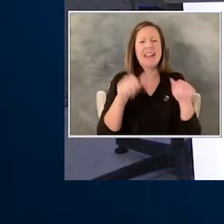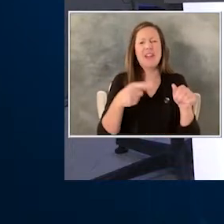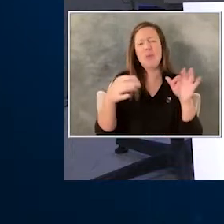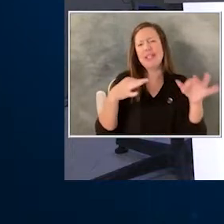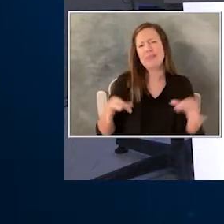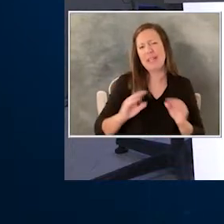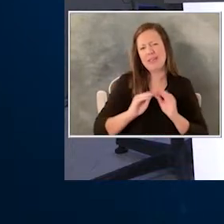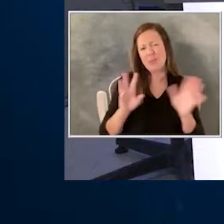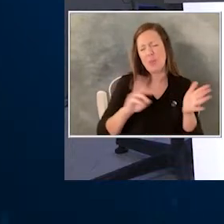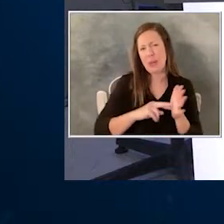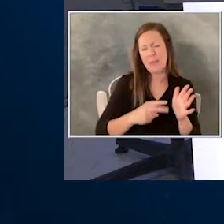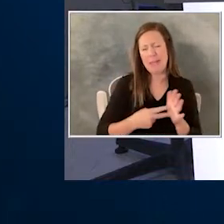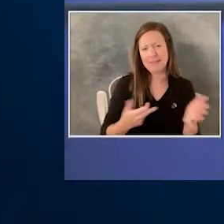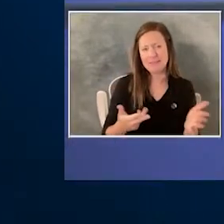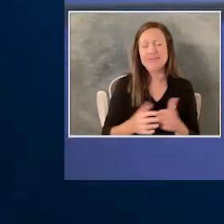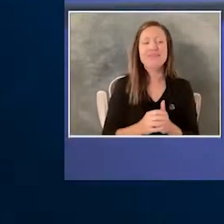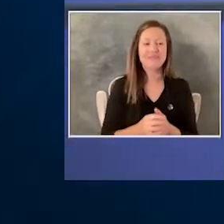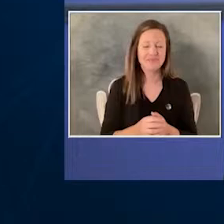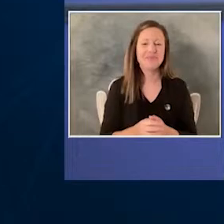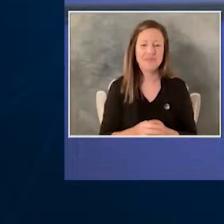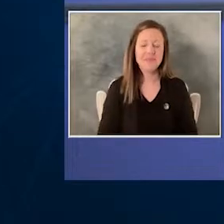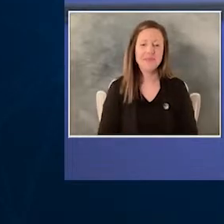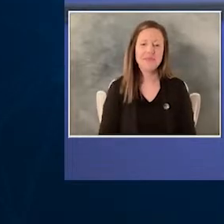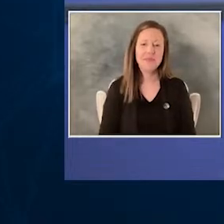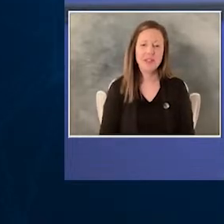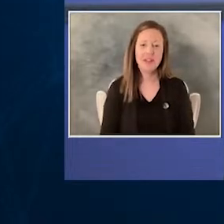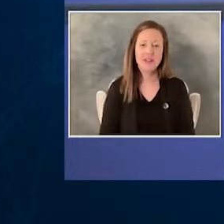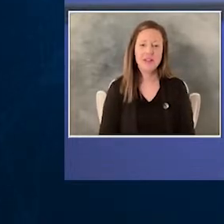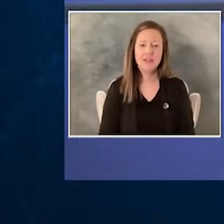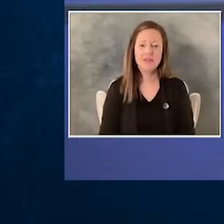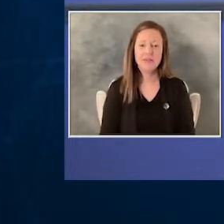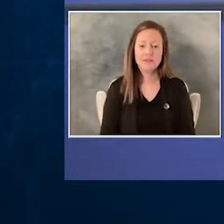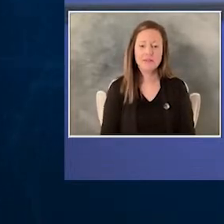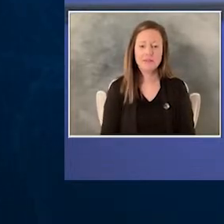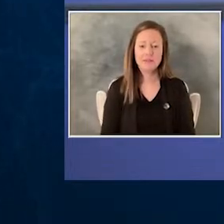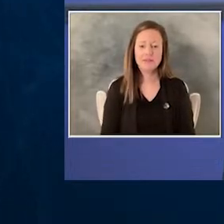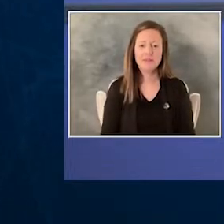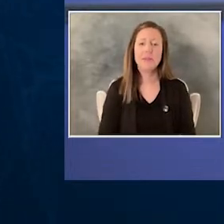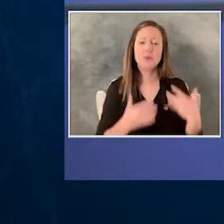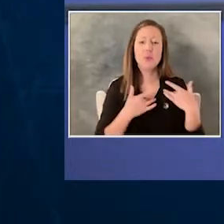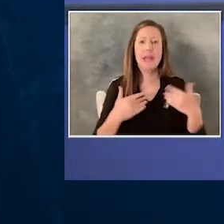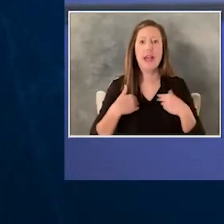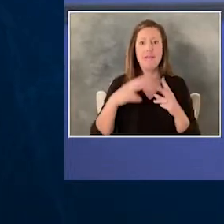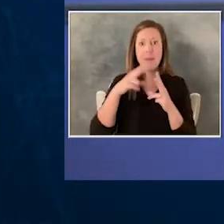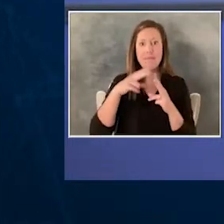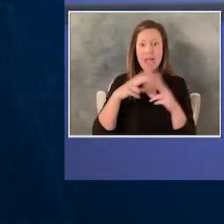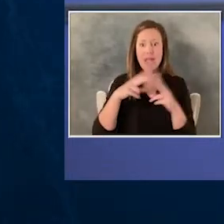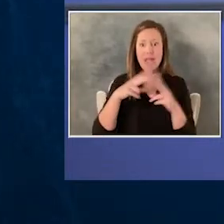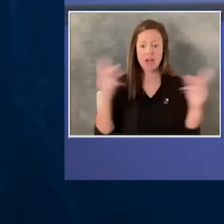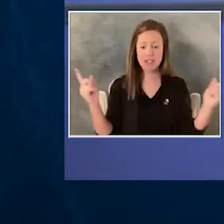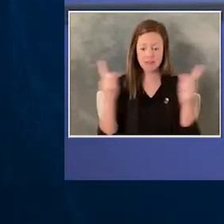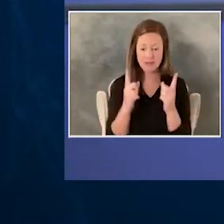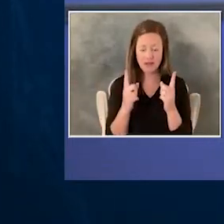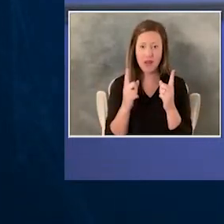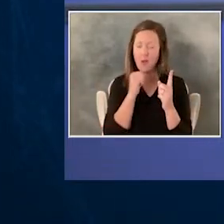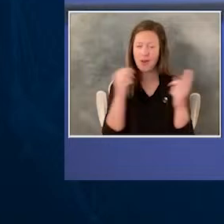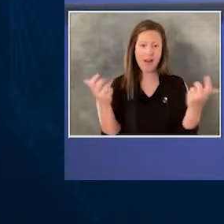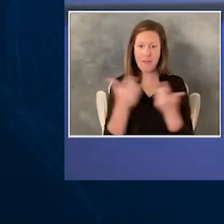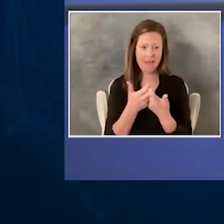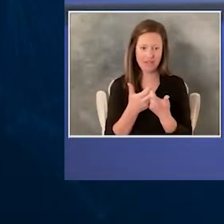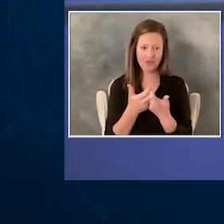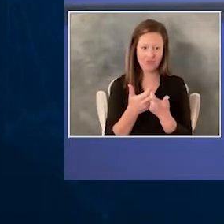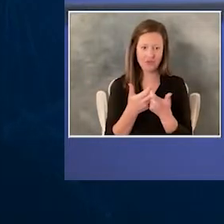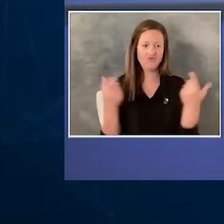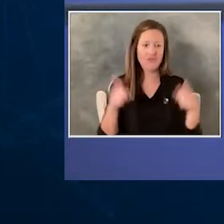works? Yeah, so we often have pairs that are not compatible, like the 3 here that could not donate